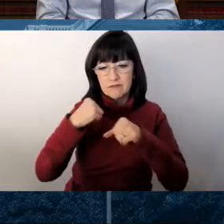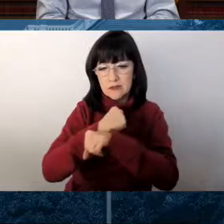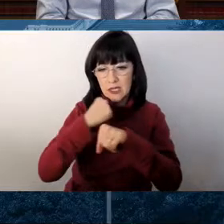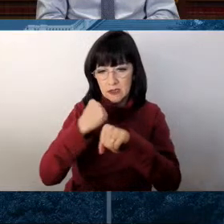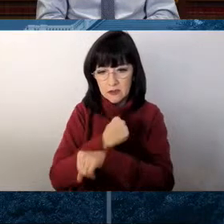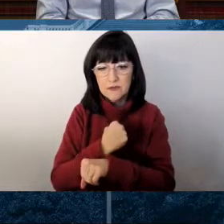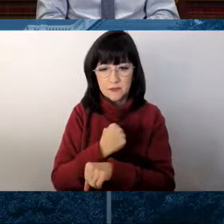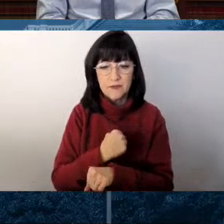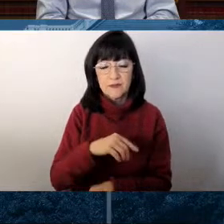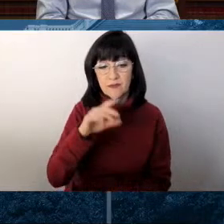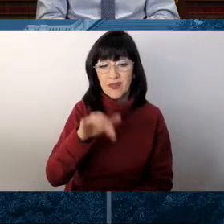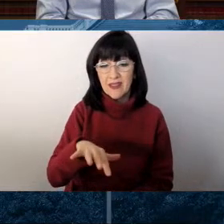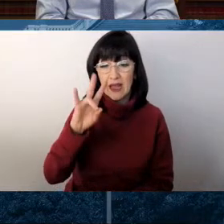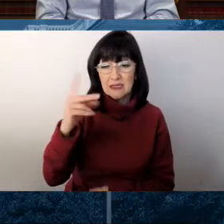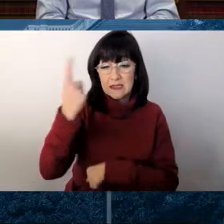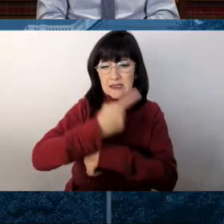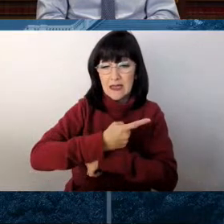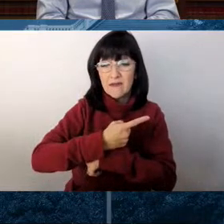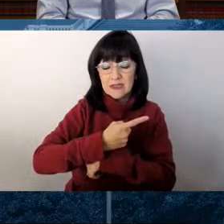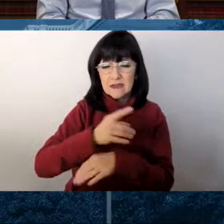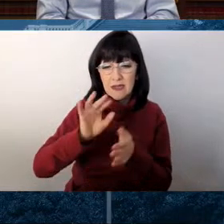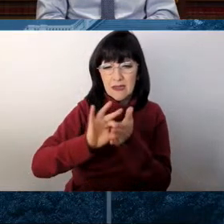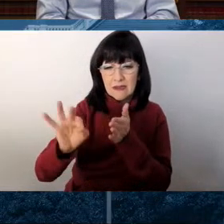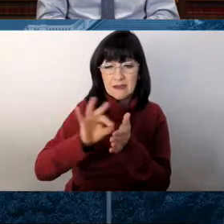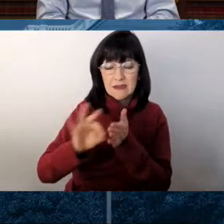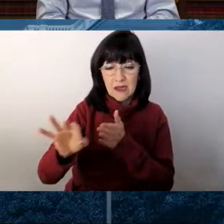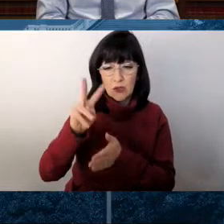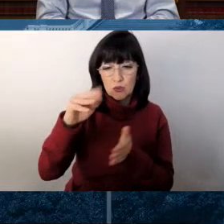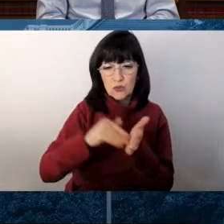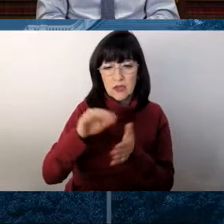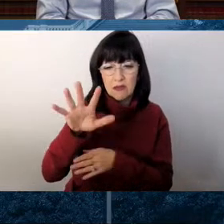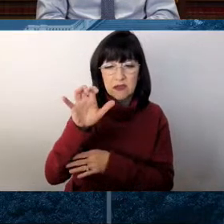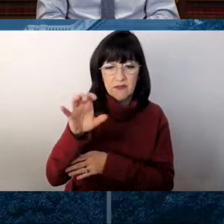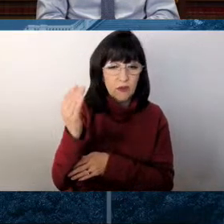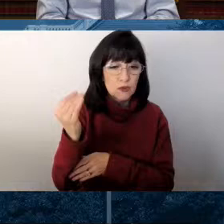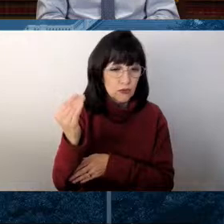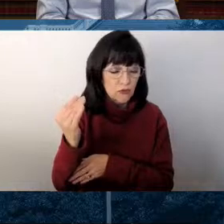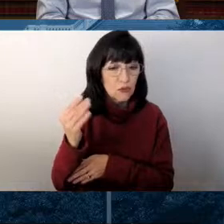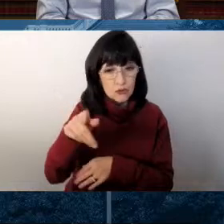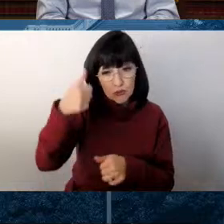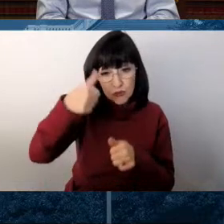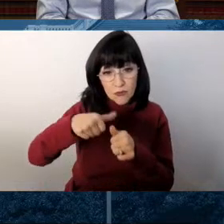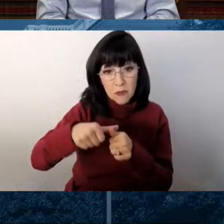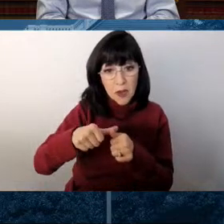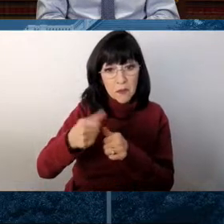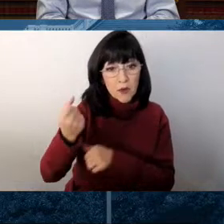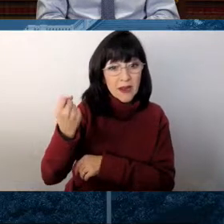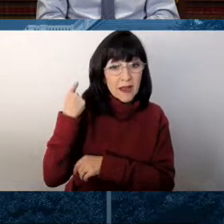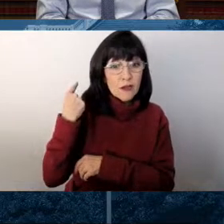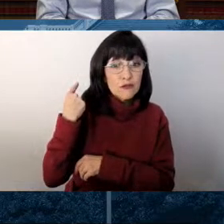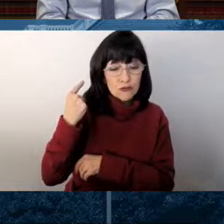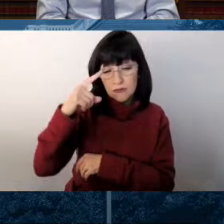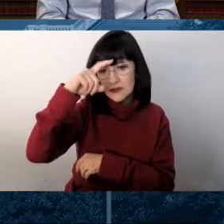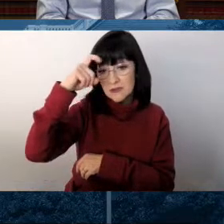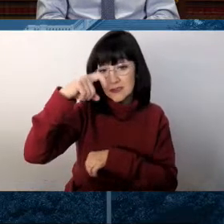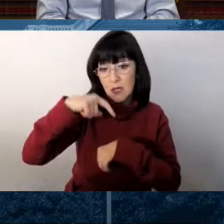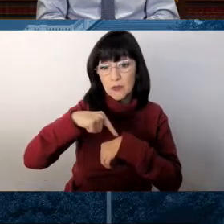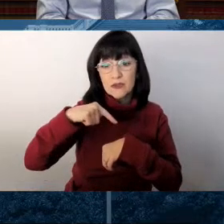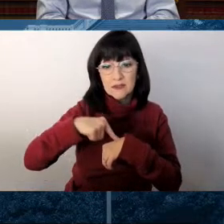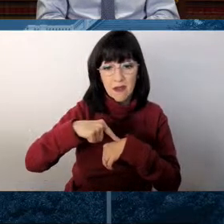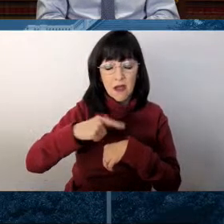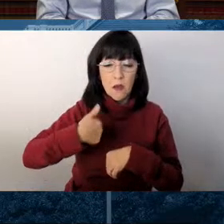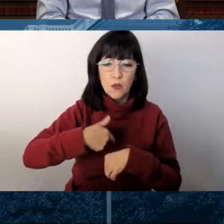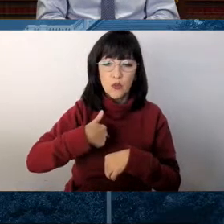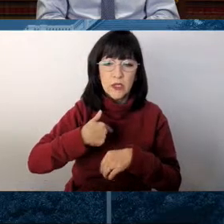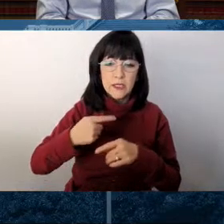cases is really high at 2,500. You'll remember back in the summer when we were trying to get under 100